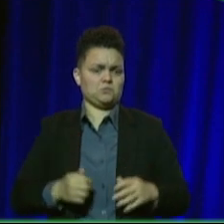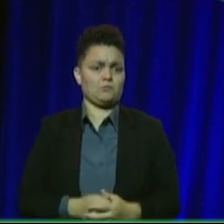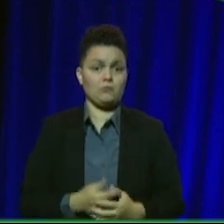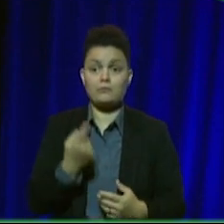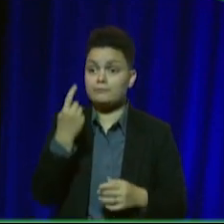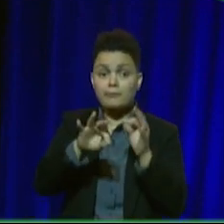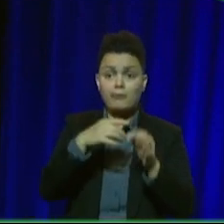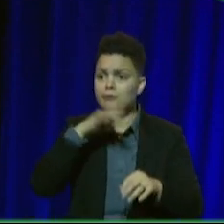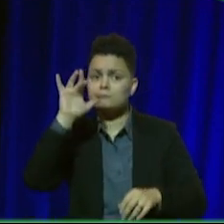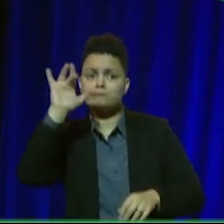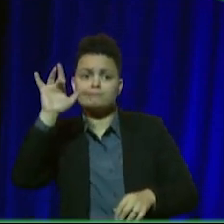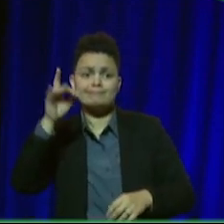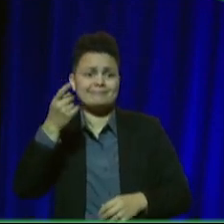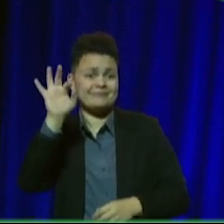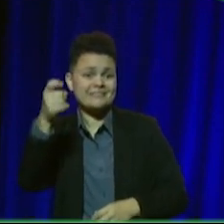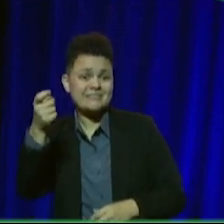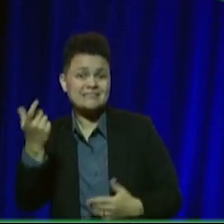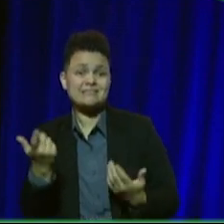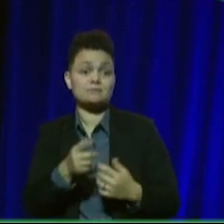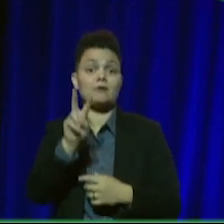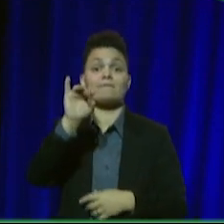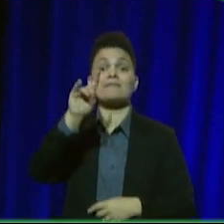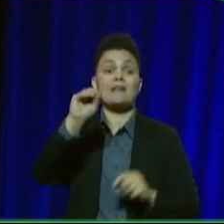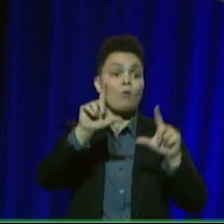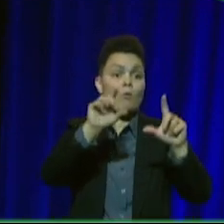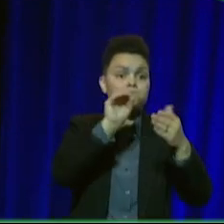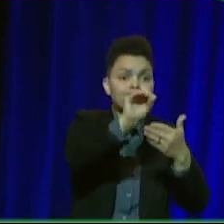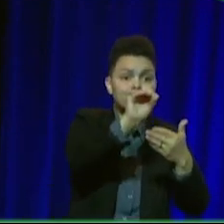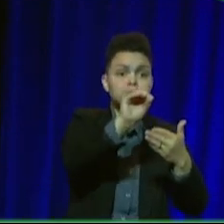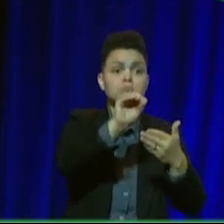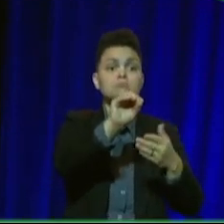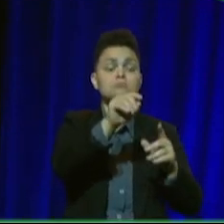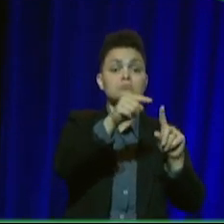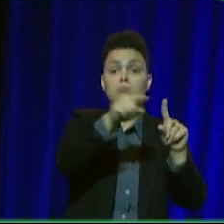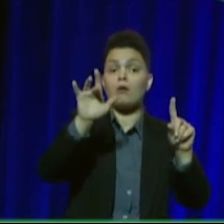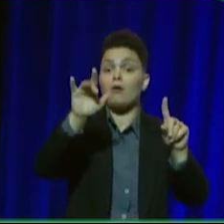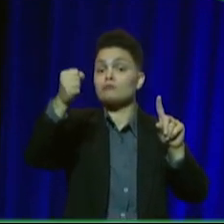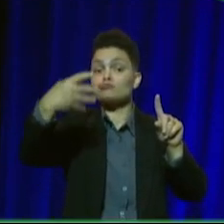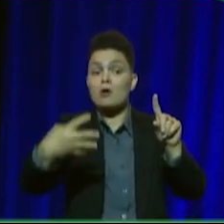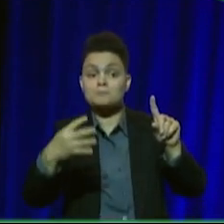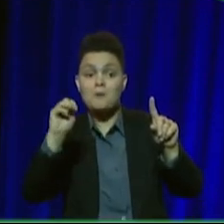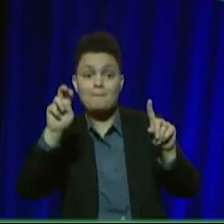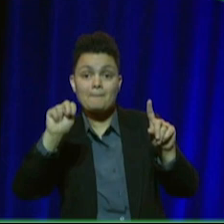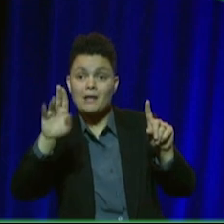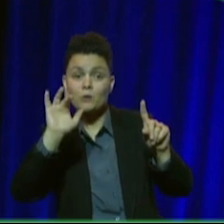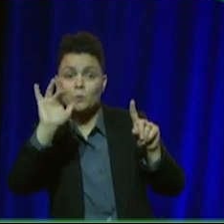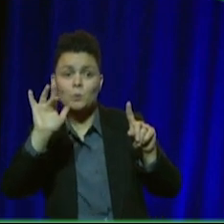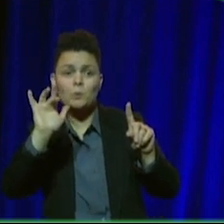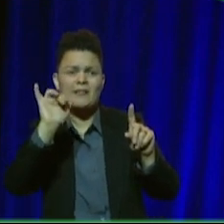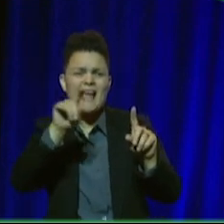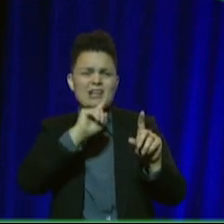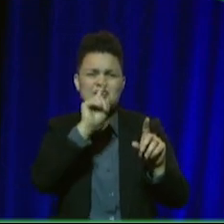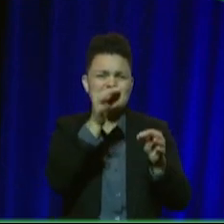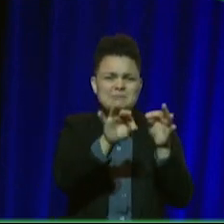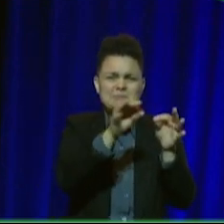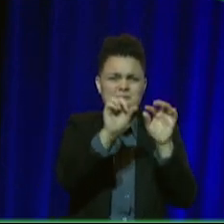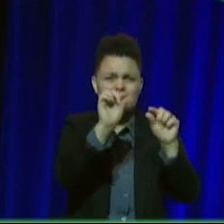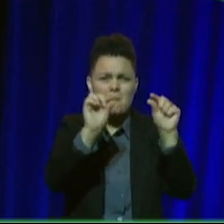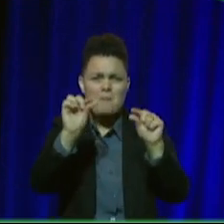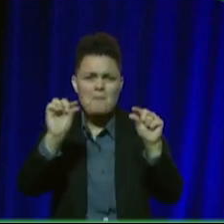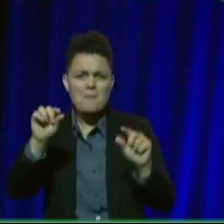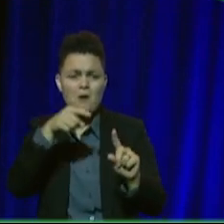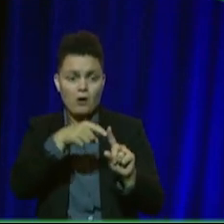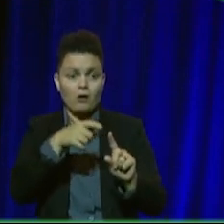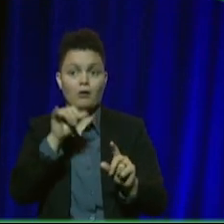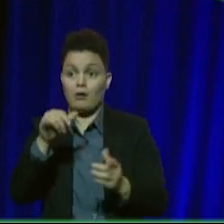accordions or other kinds of drop-down menus, et cetera. So they've given us a blueprint or a functional specification